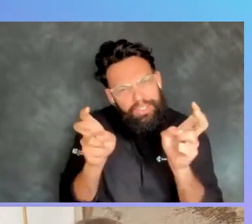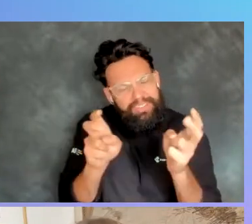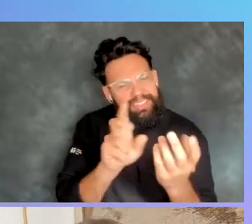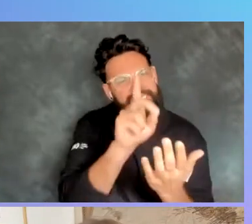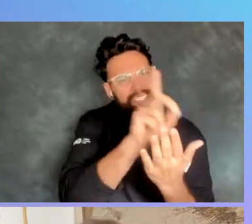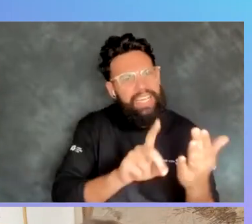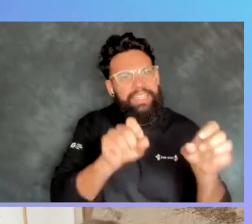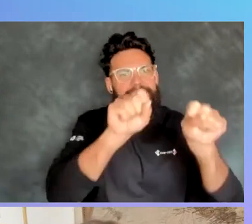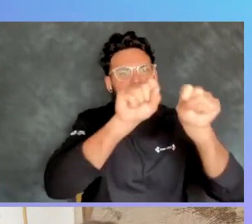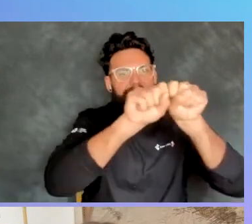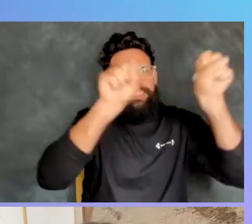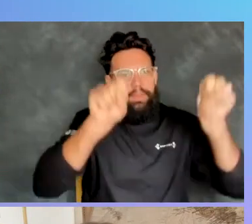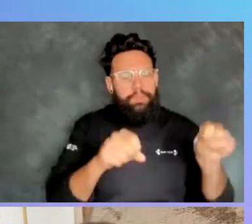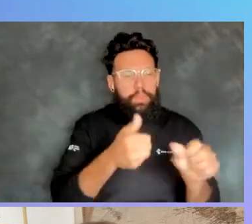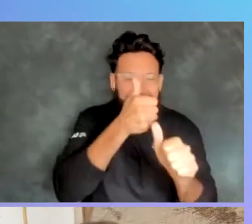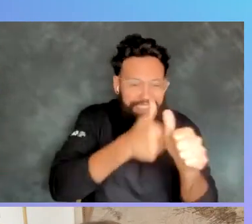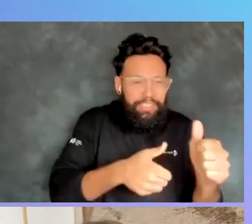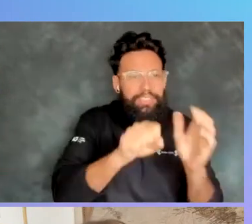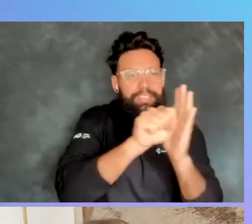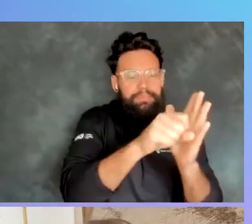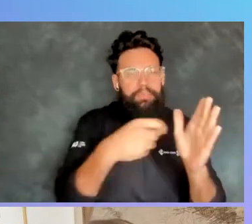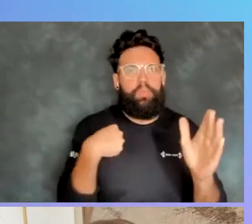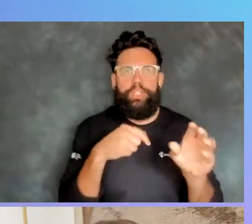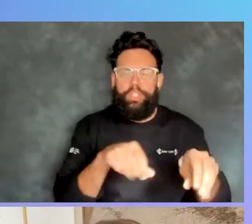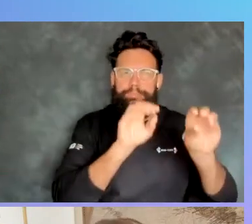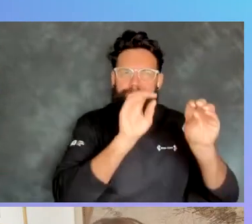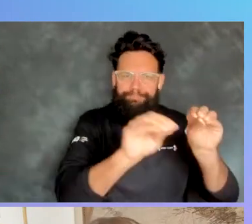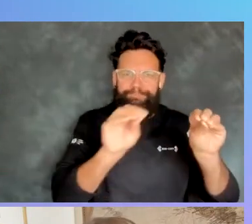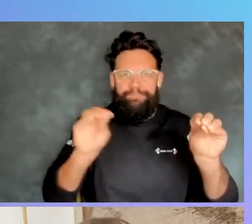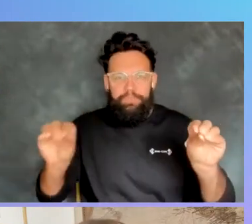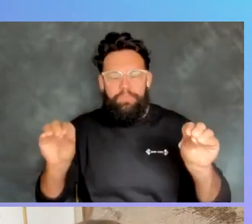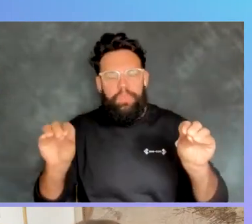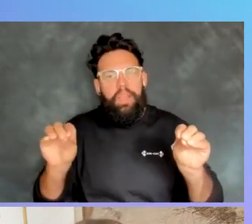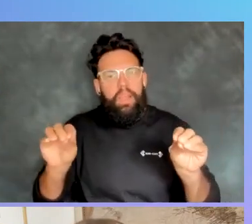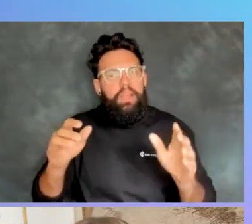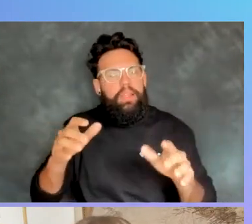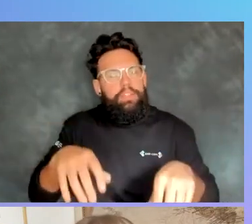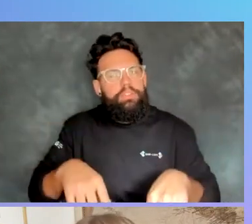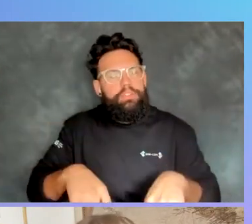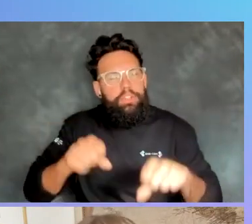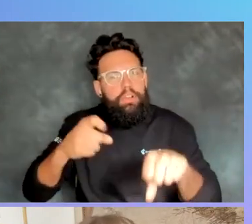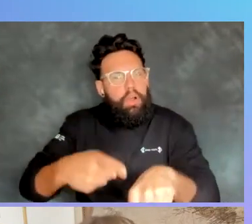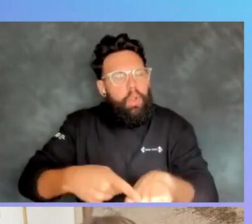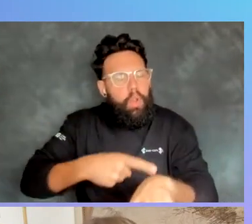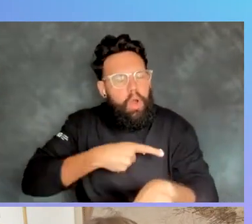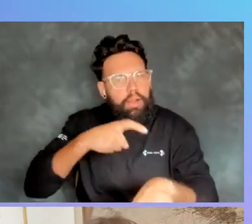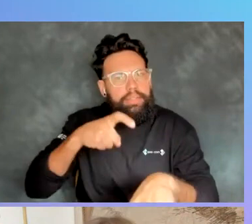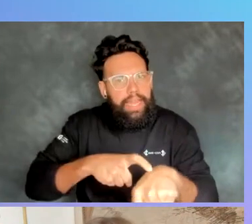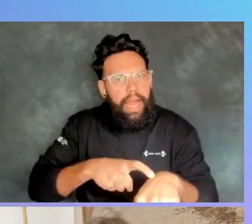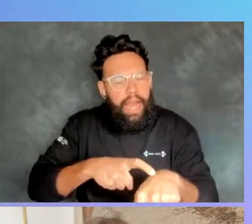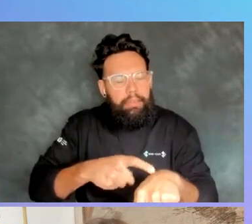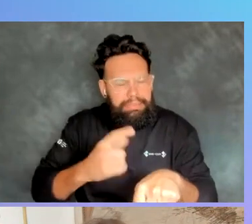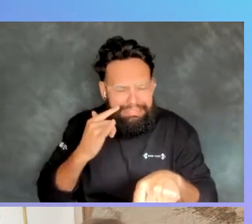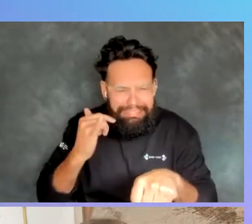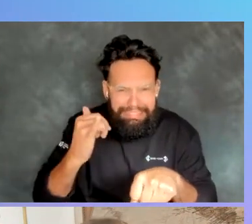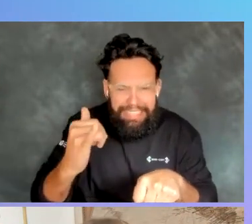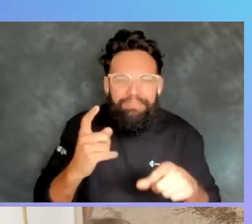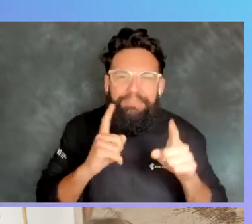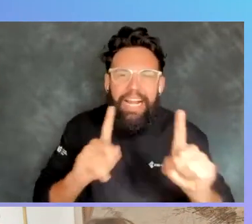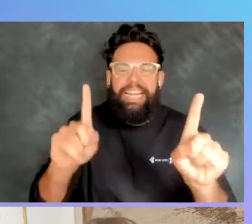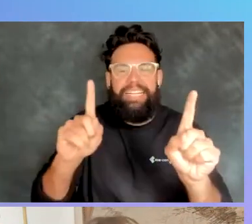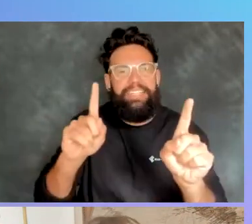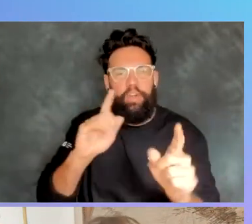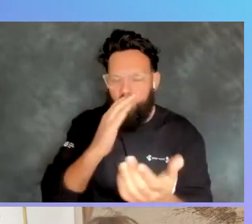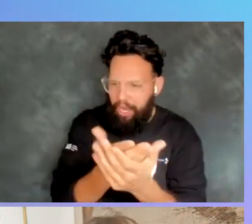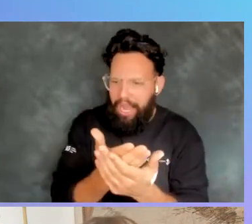symbols. It took us a really long time to get the symbols in a place where they could be read easily through touch. And I remember